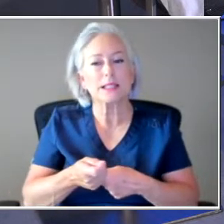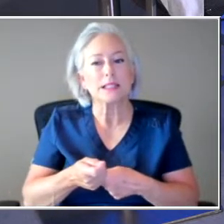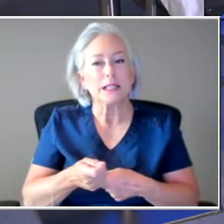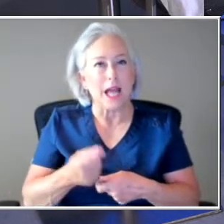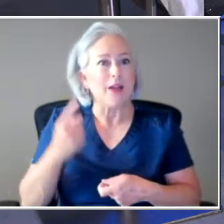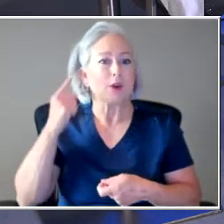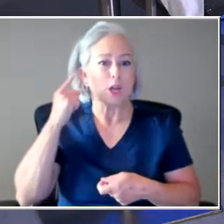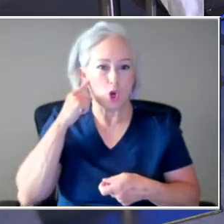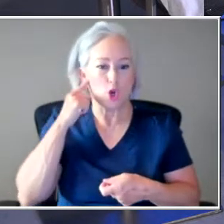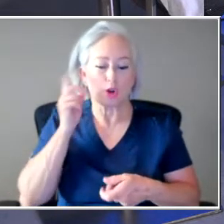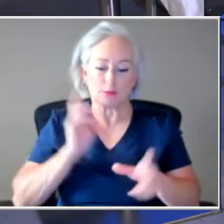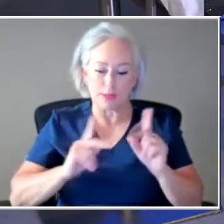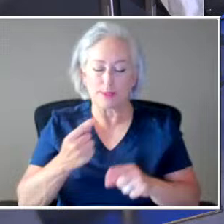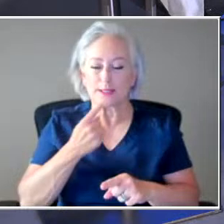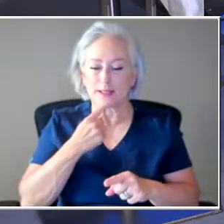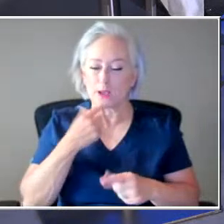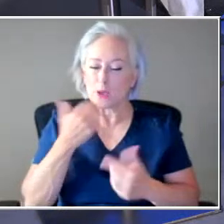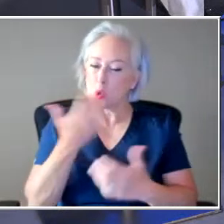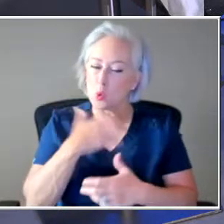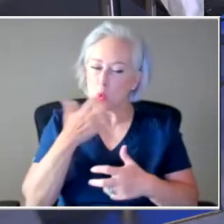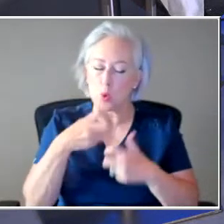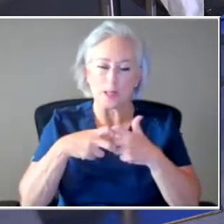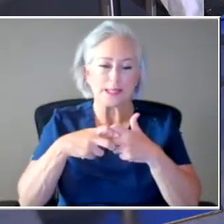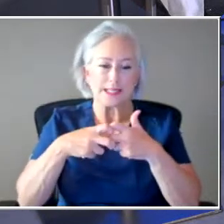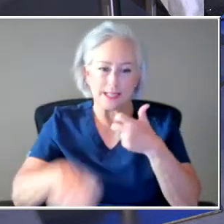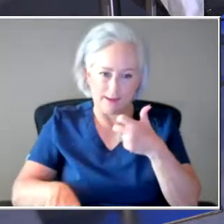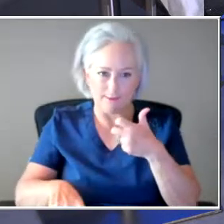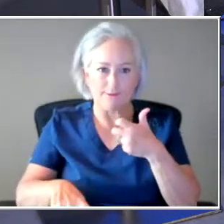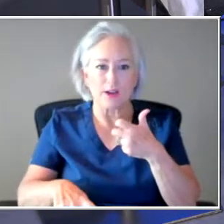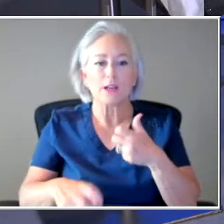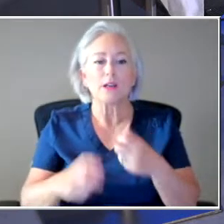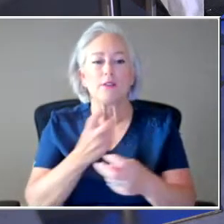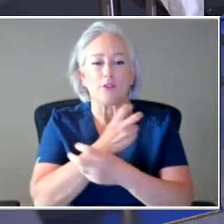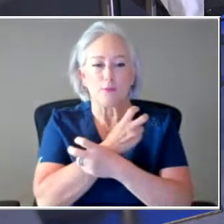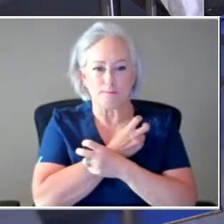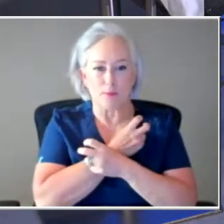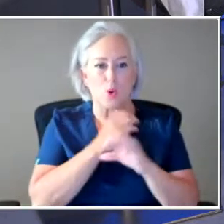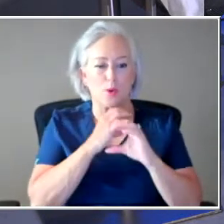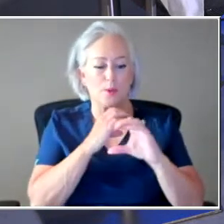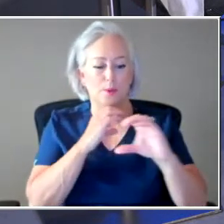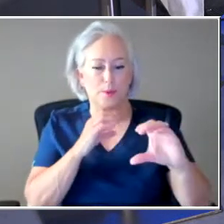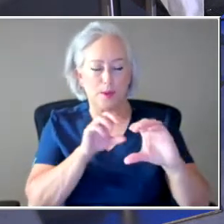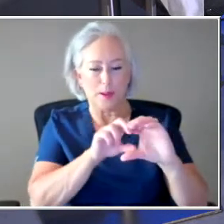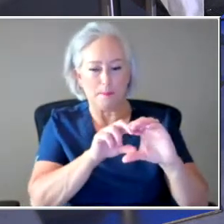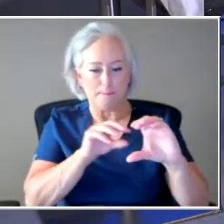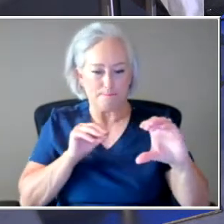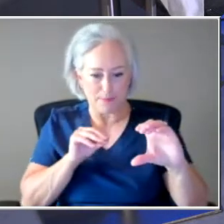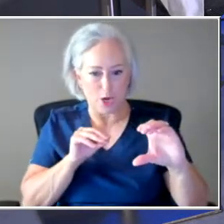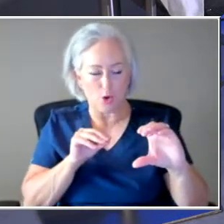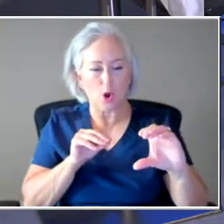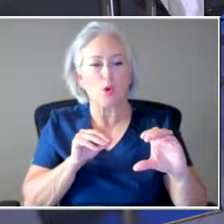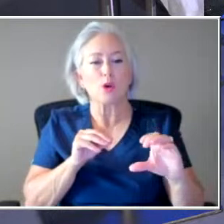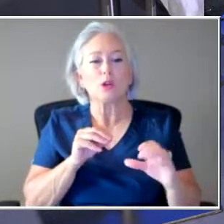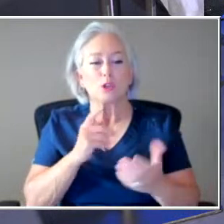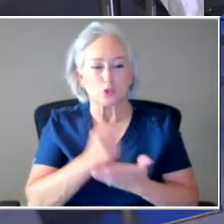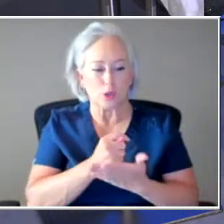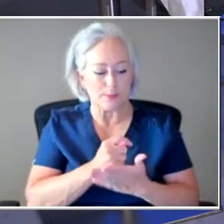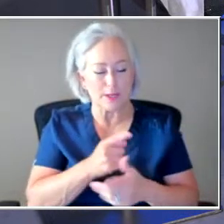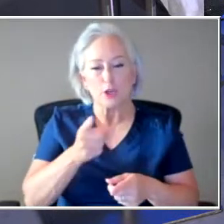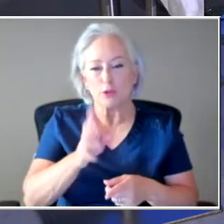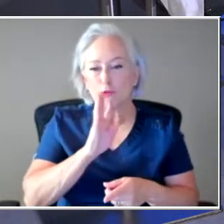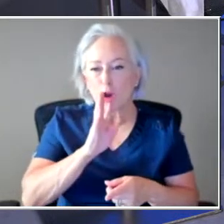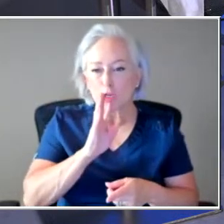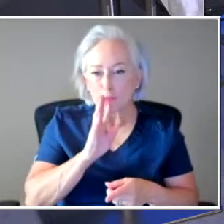stem cell bone marrow transplant can be, especially when you're dealing with graft versus host disease, which I know you've talked about that a lot, Dr. McGurk.